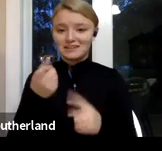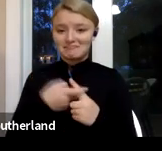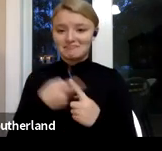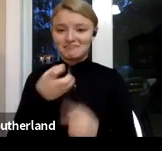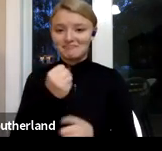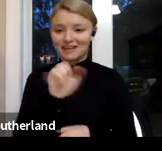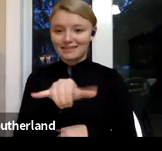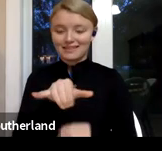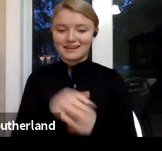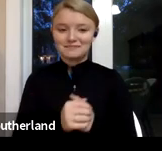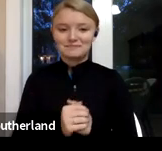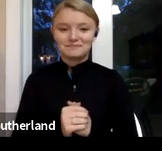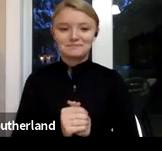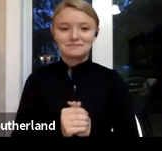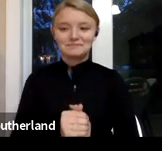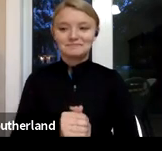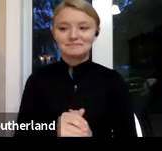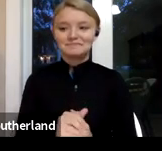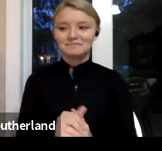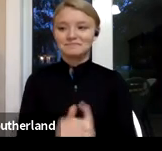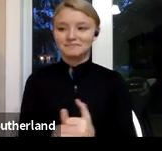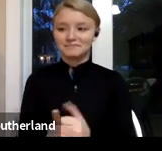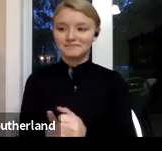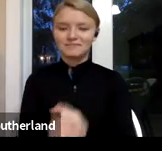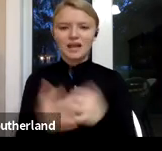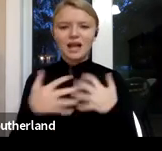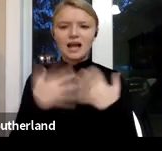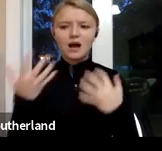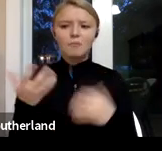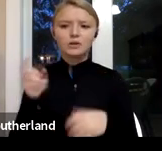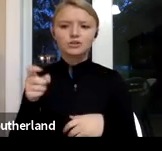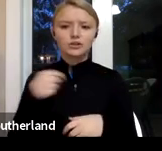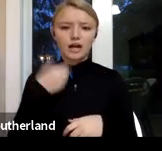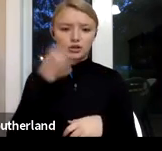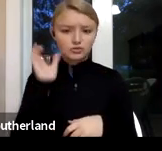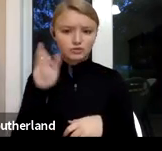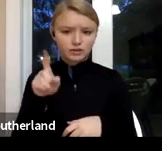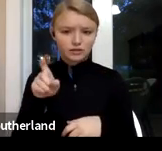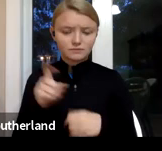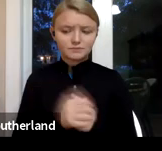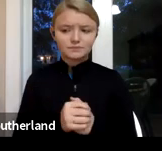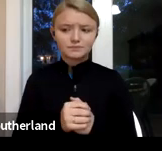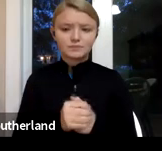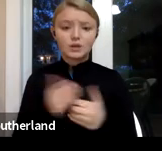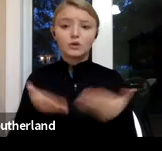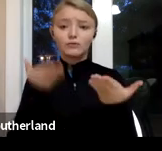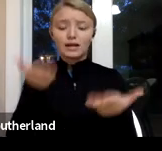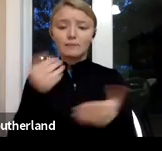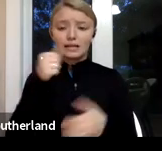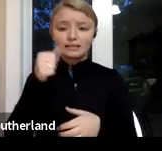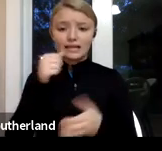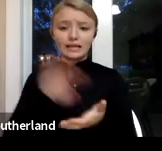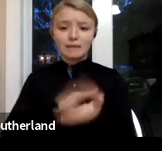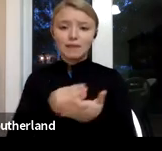one. So how much should you drink? The recommended daily amount is